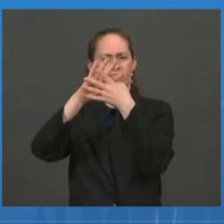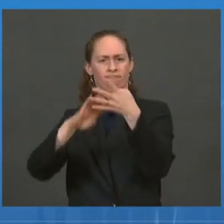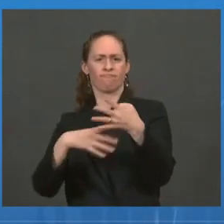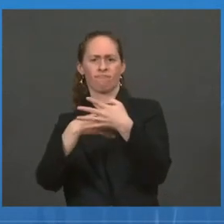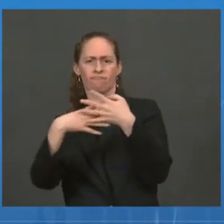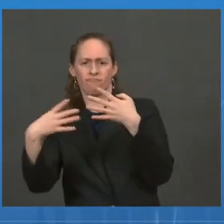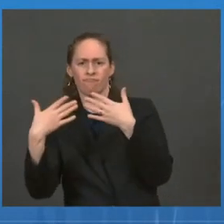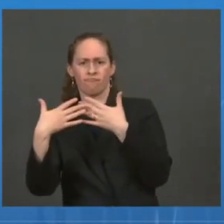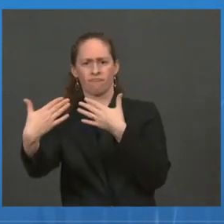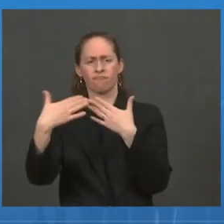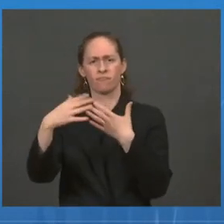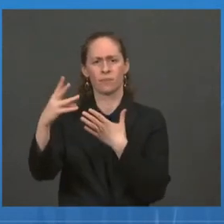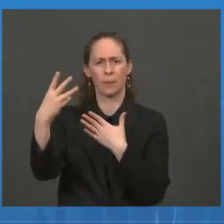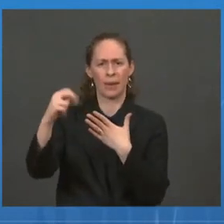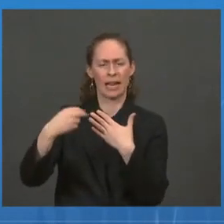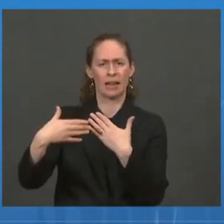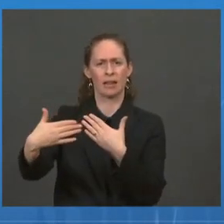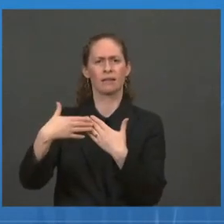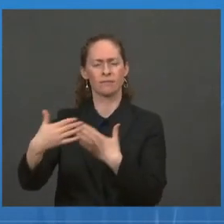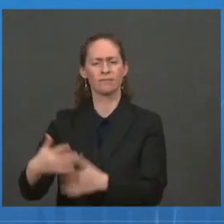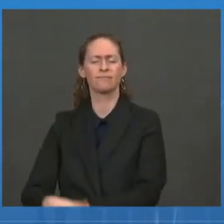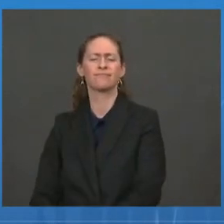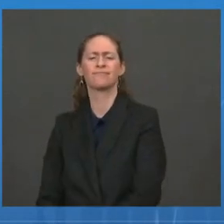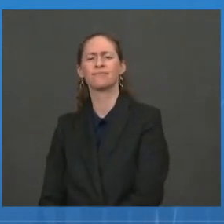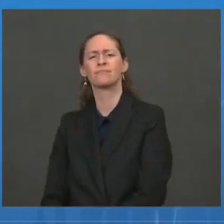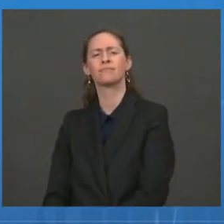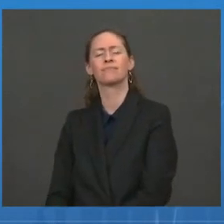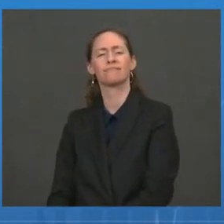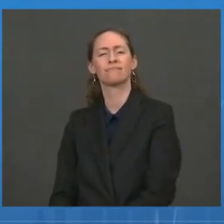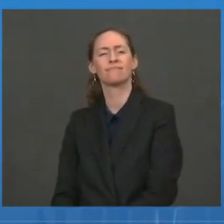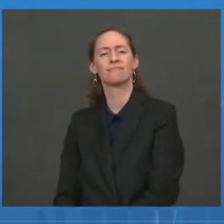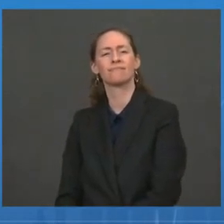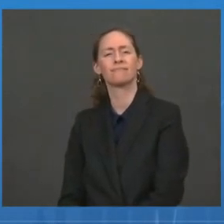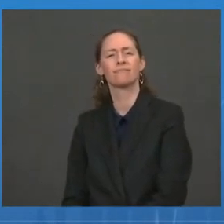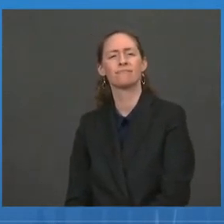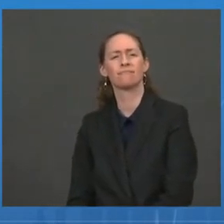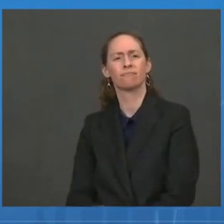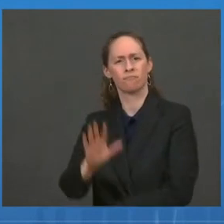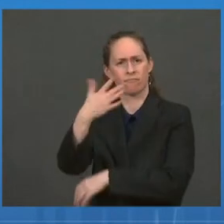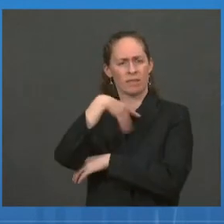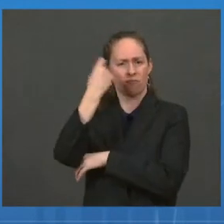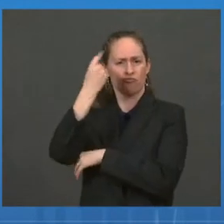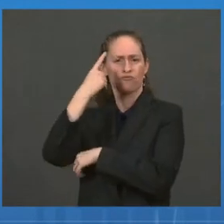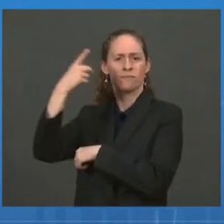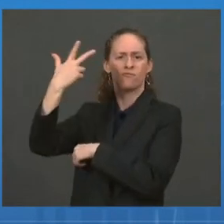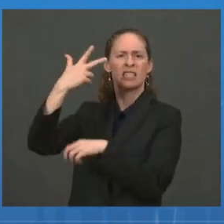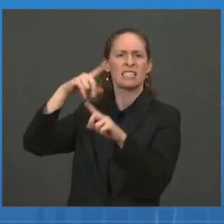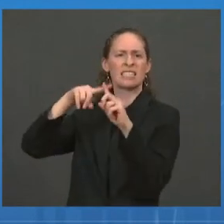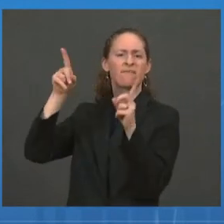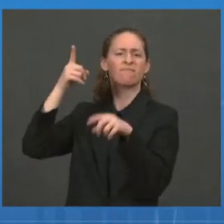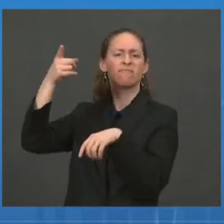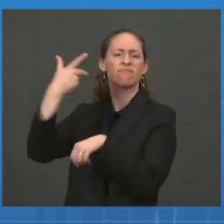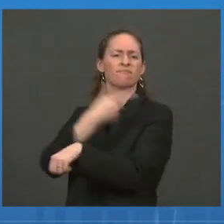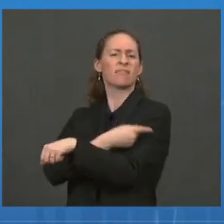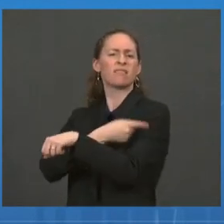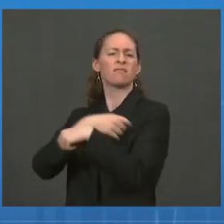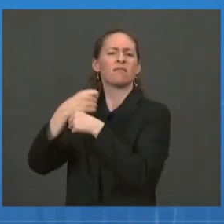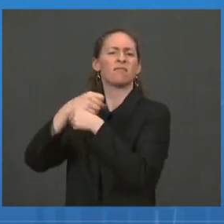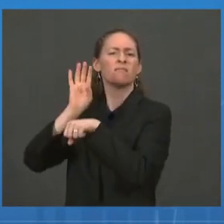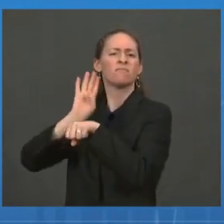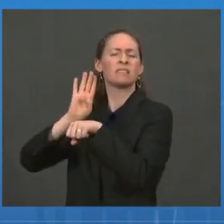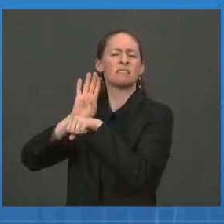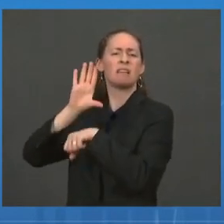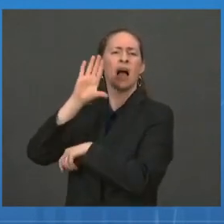that pharmaceutical companies say it would take several months for them to you know come up with a new vaccine if that worst case